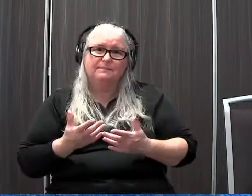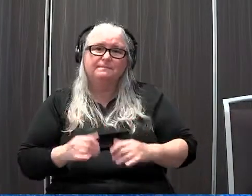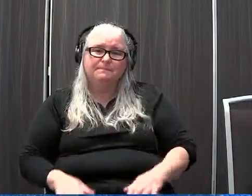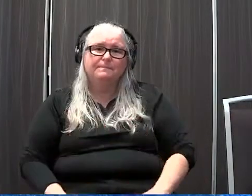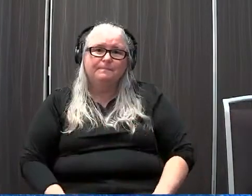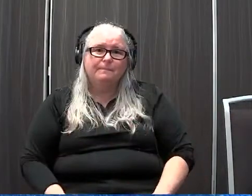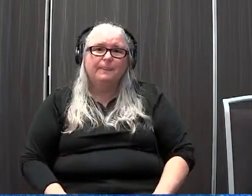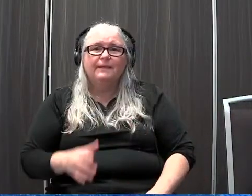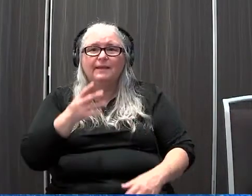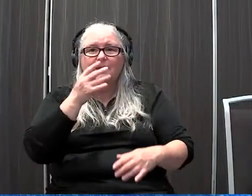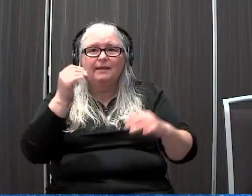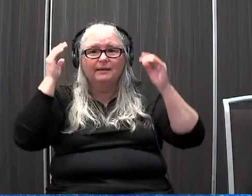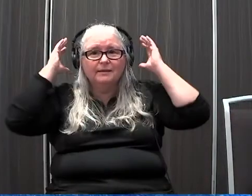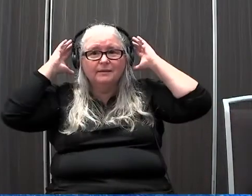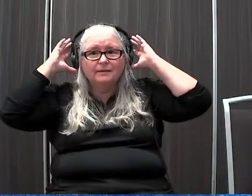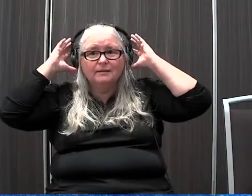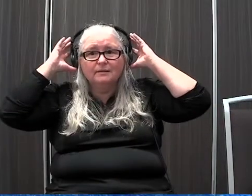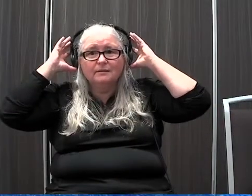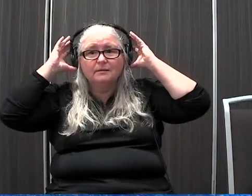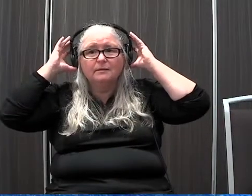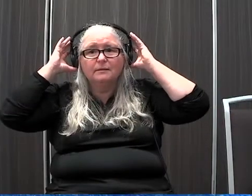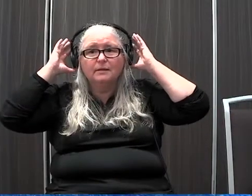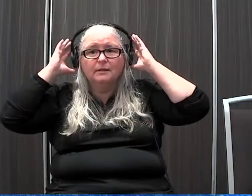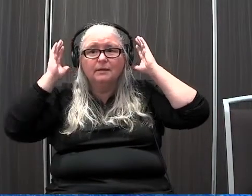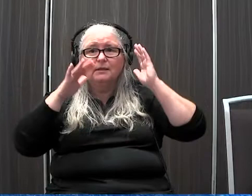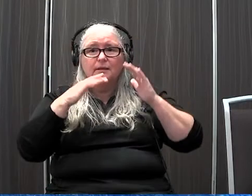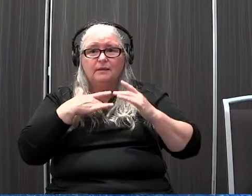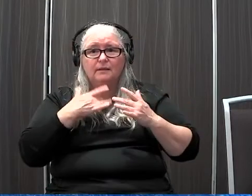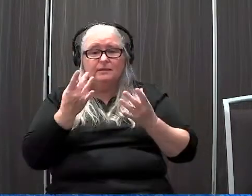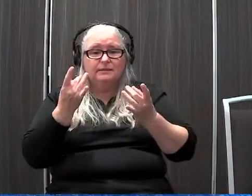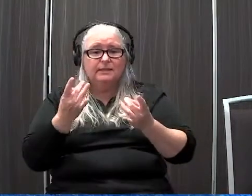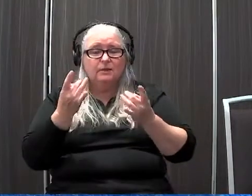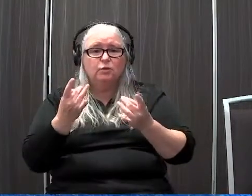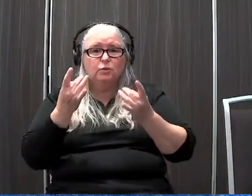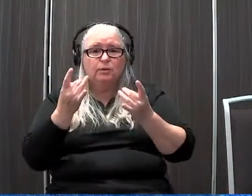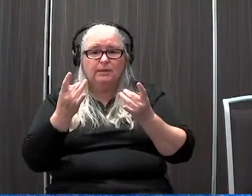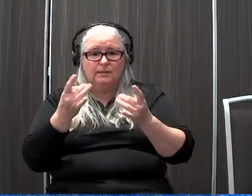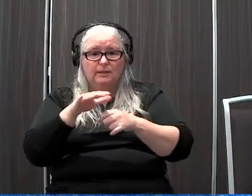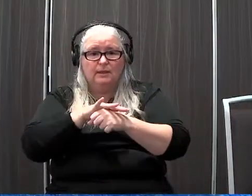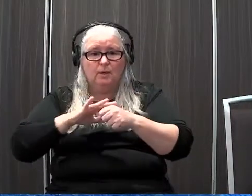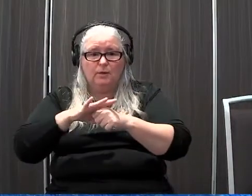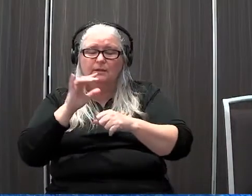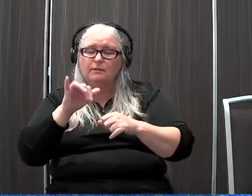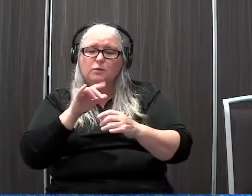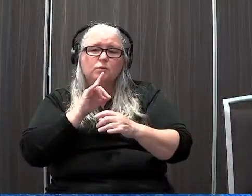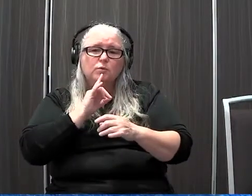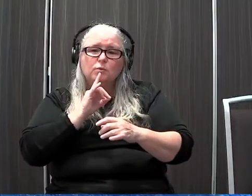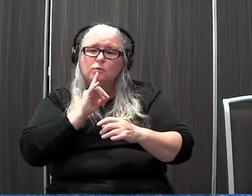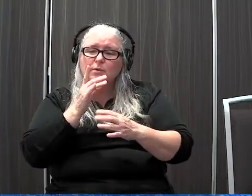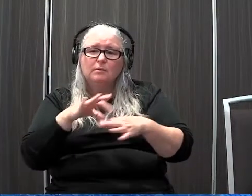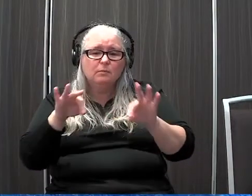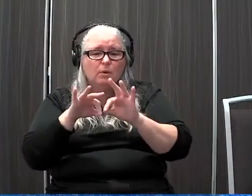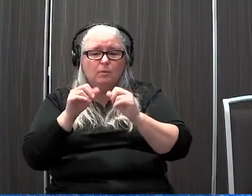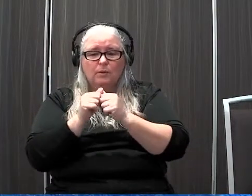And then moving into the sensory domain. This is a huge one for kids with charge. We know that individuals with charge